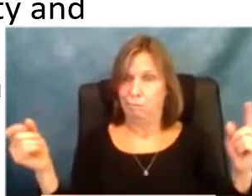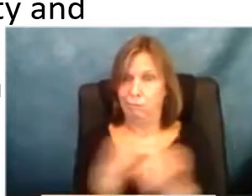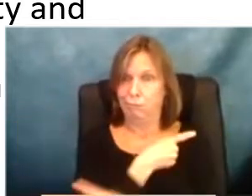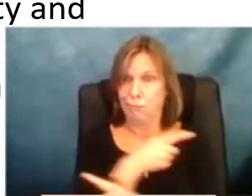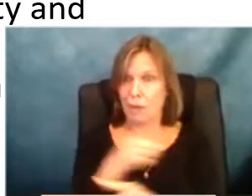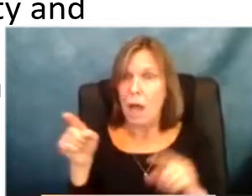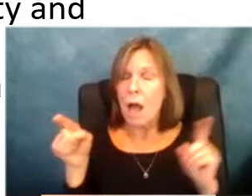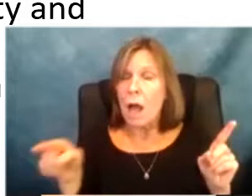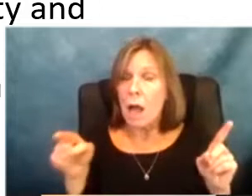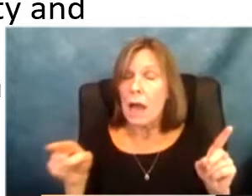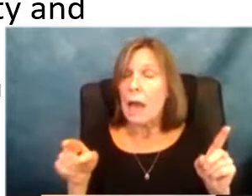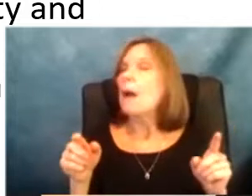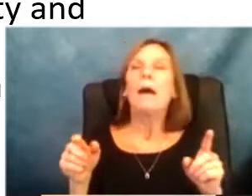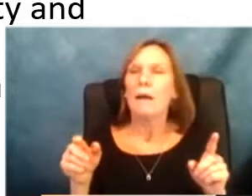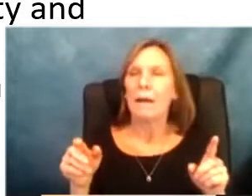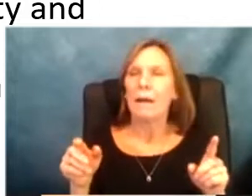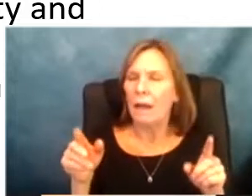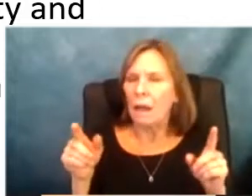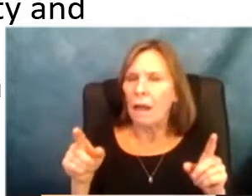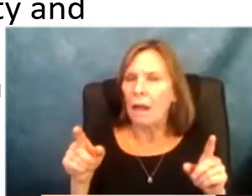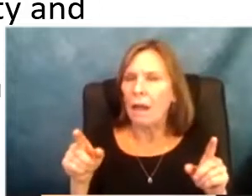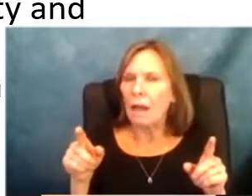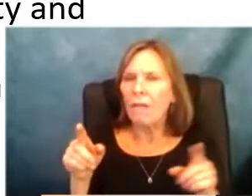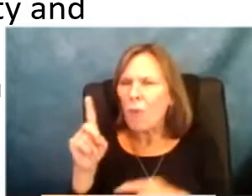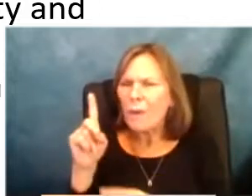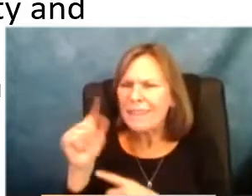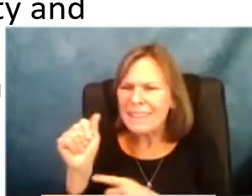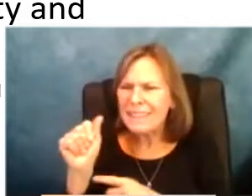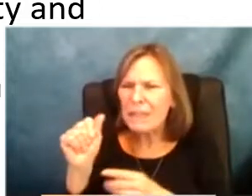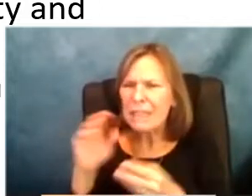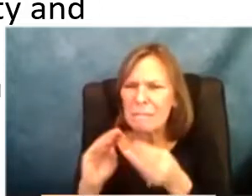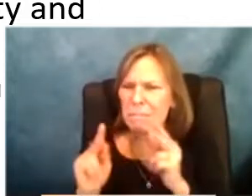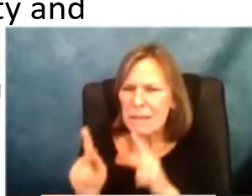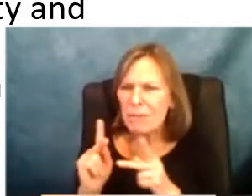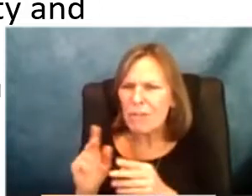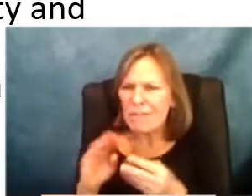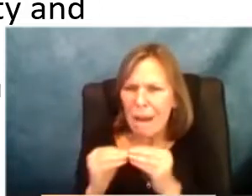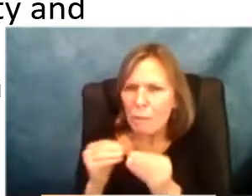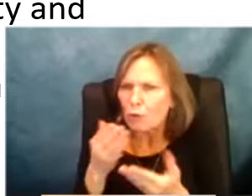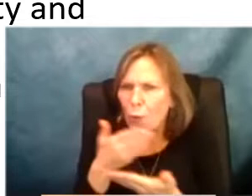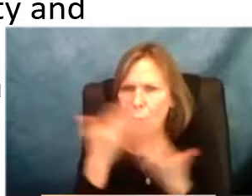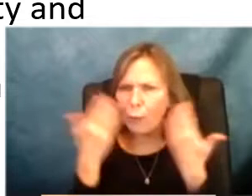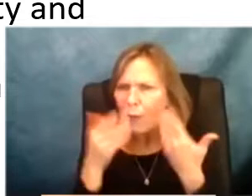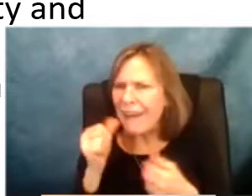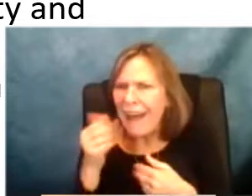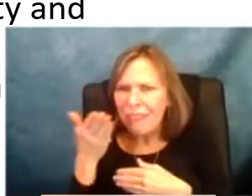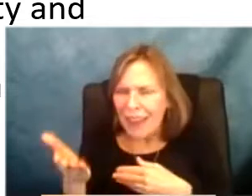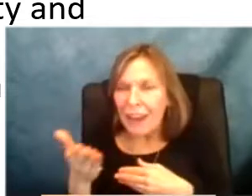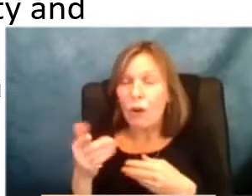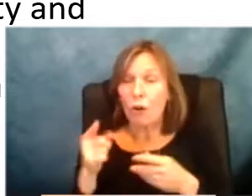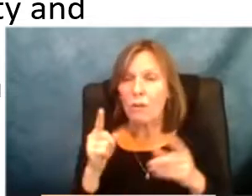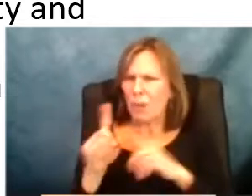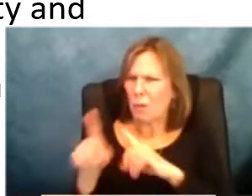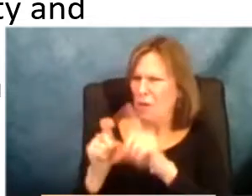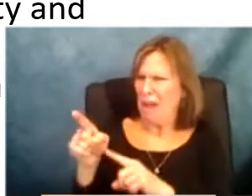disability numbers, and really question some of the